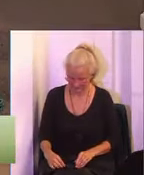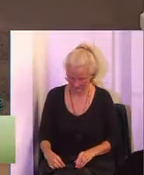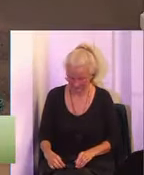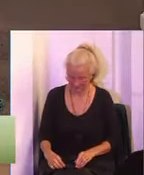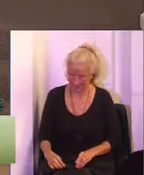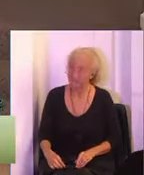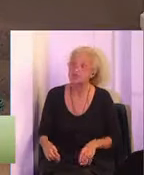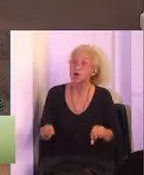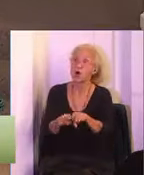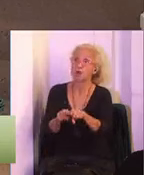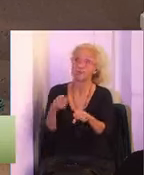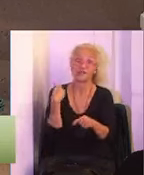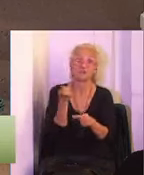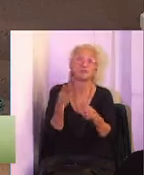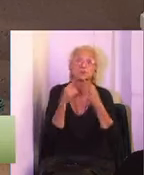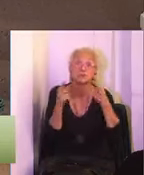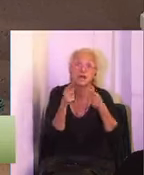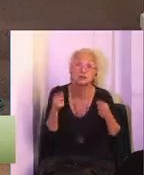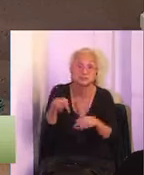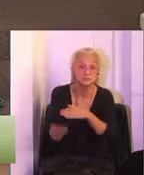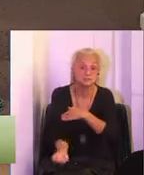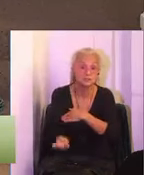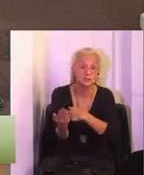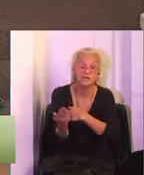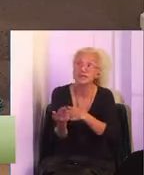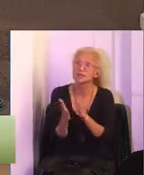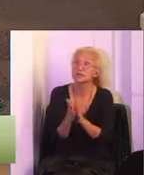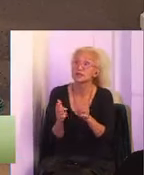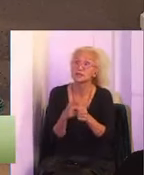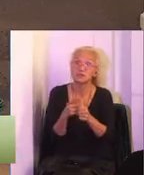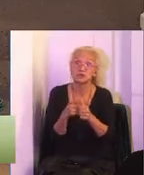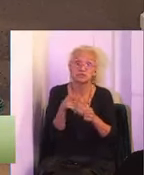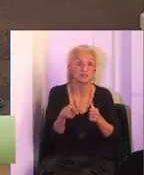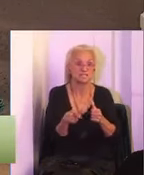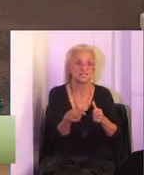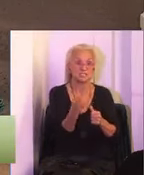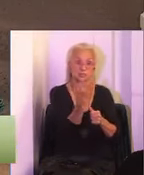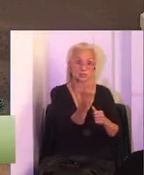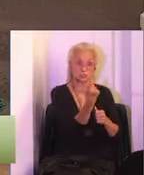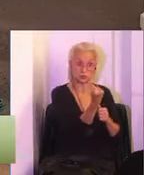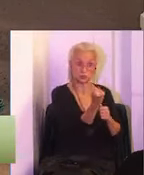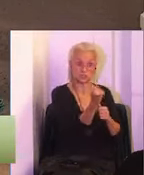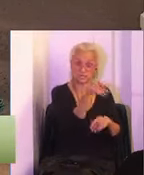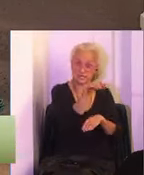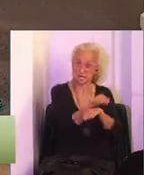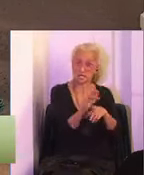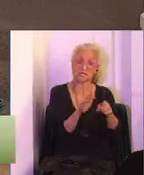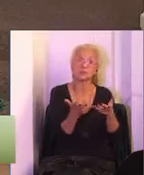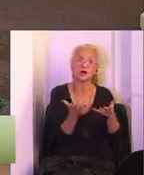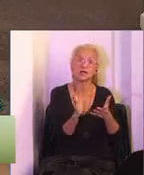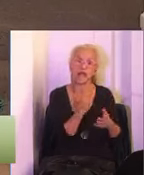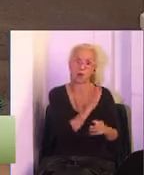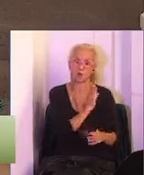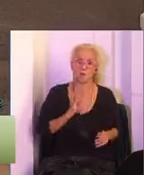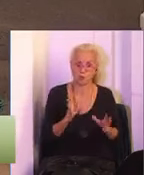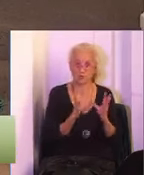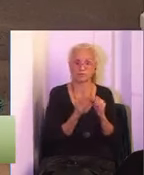We also have a few announcements for you this morning. First of all, this coming Tuesday night is our board